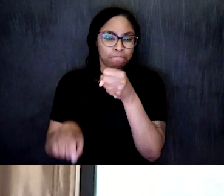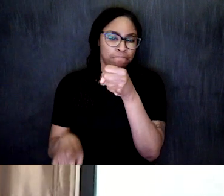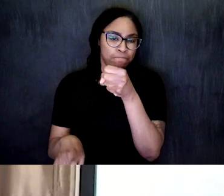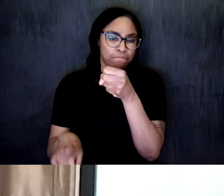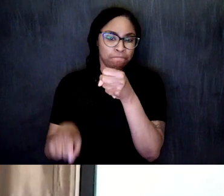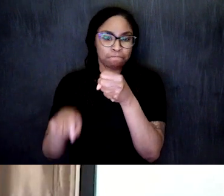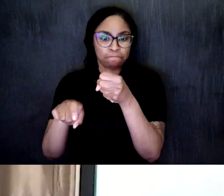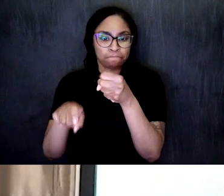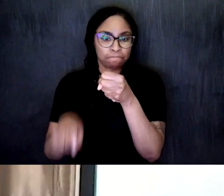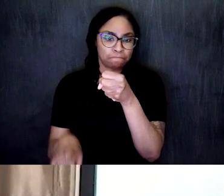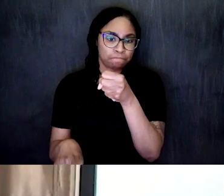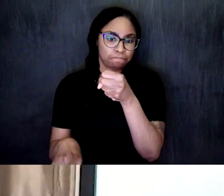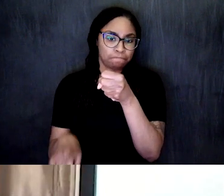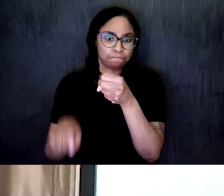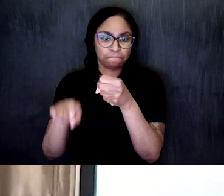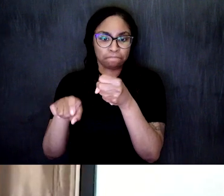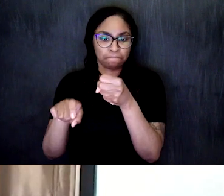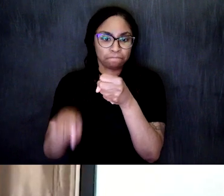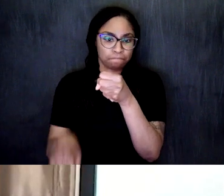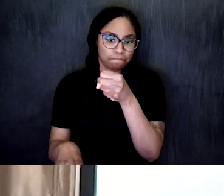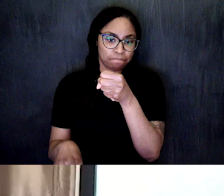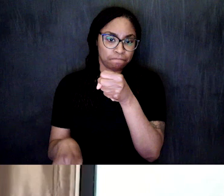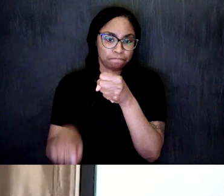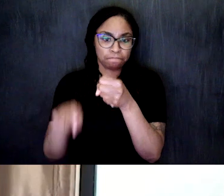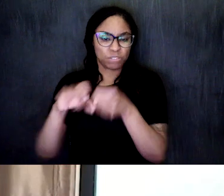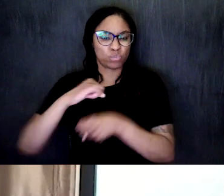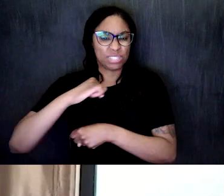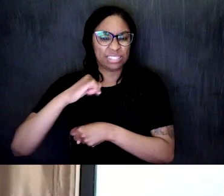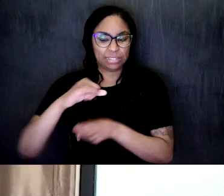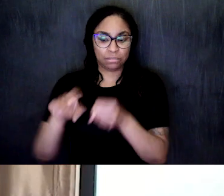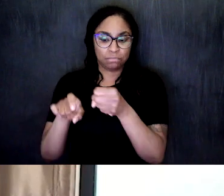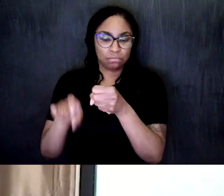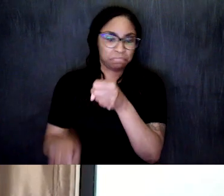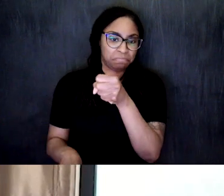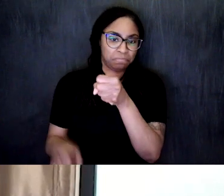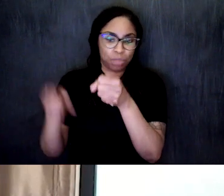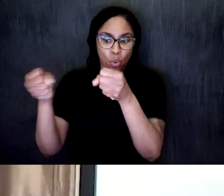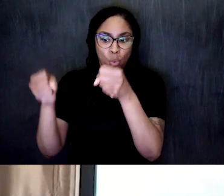into the thigh. Feel the length of the spine, press into the foot.